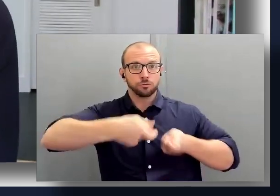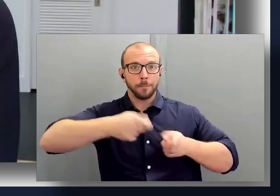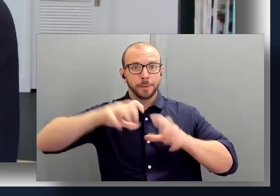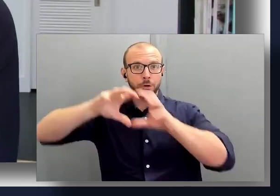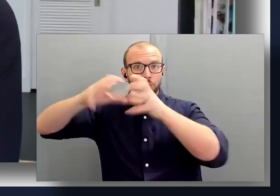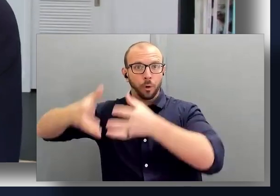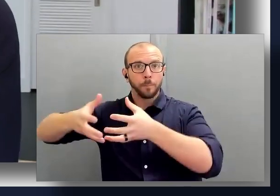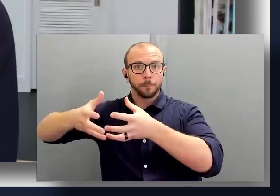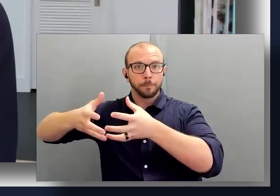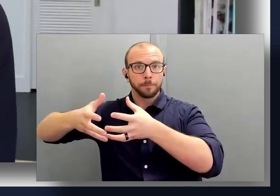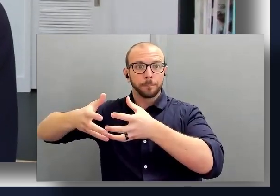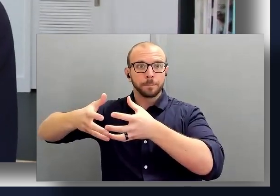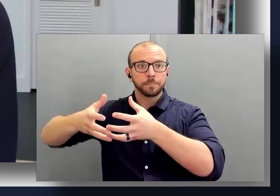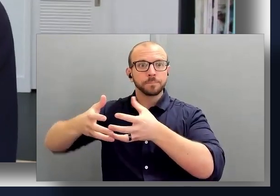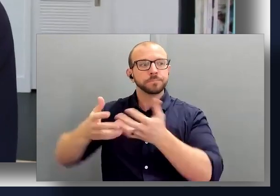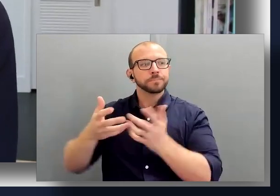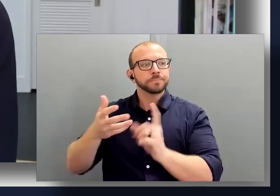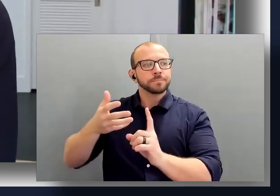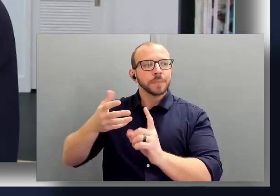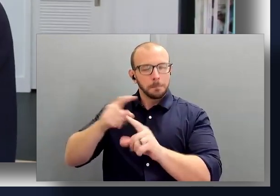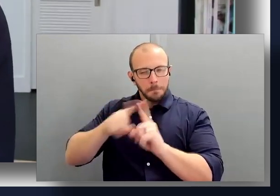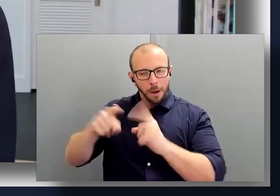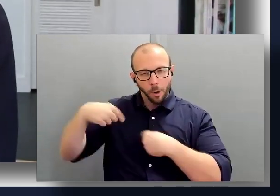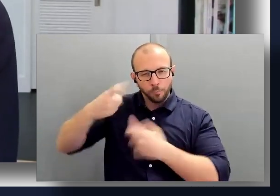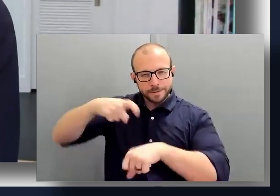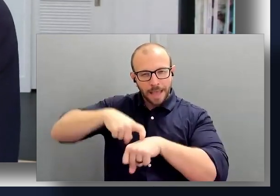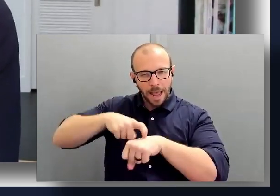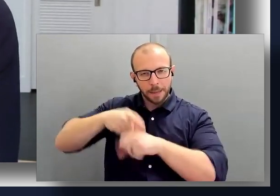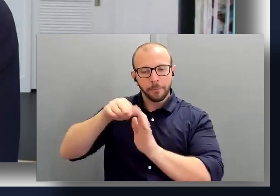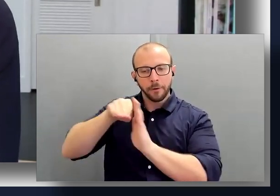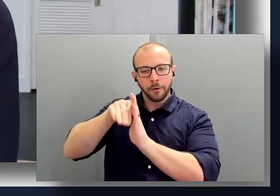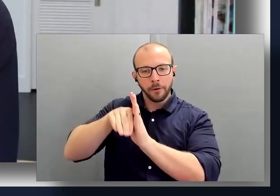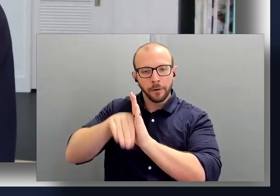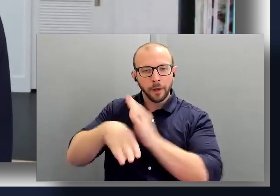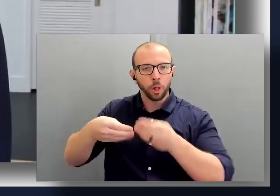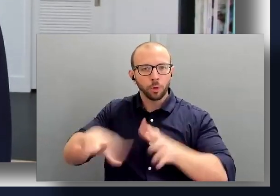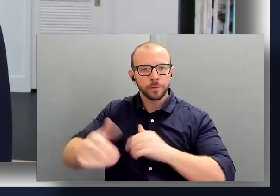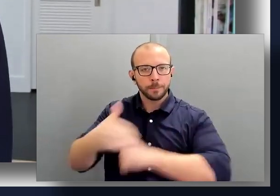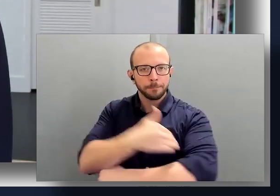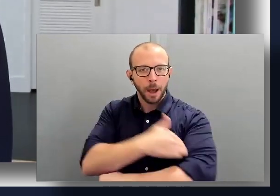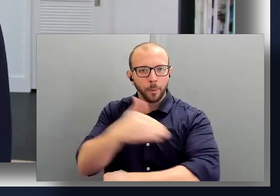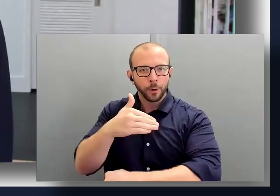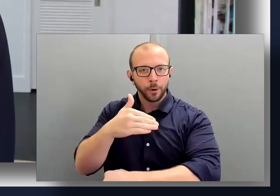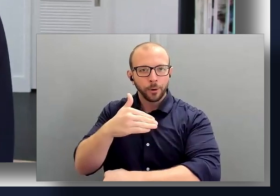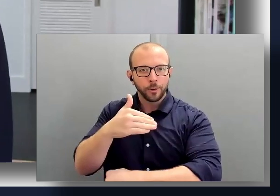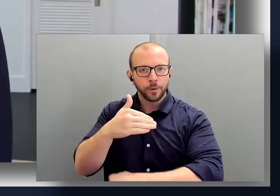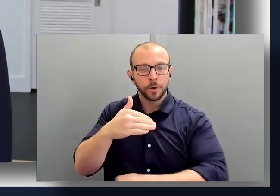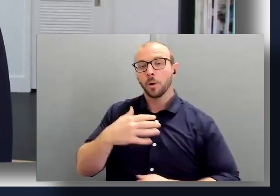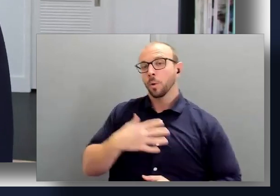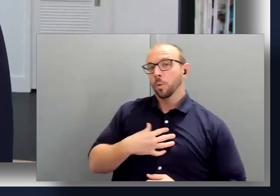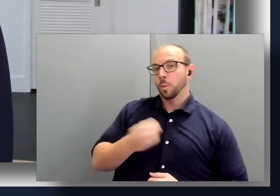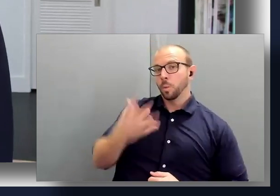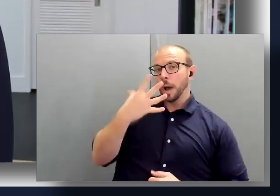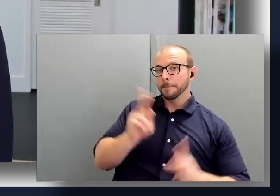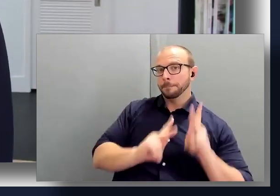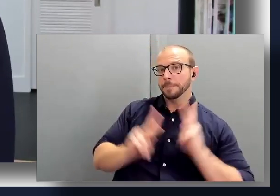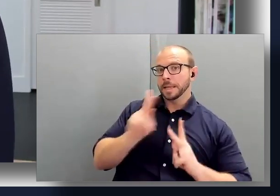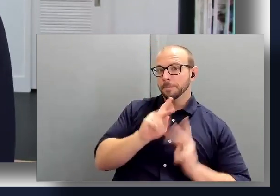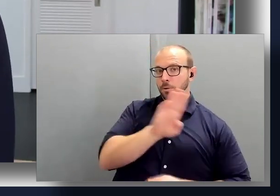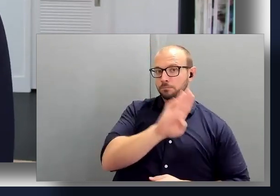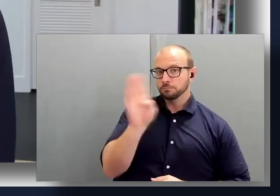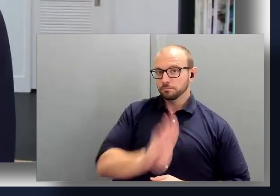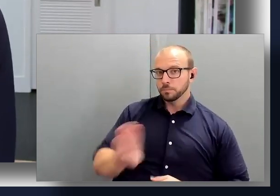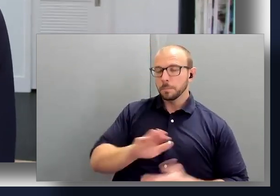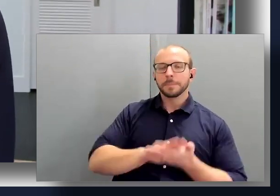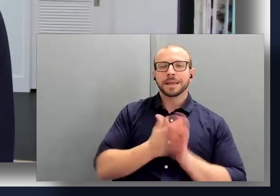dominant group that is demographically losing power. Whites in Brazil,